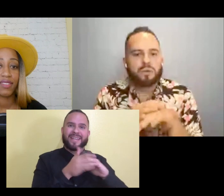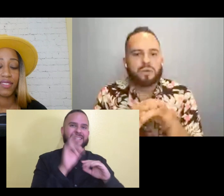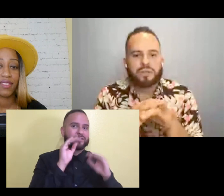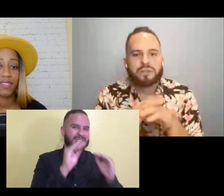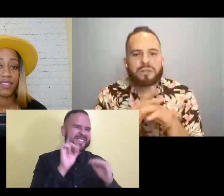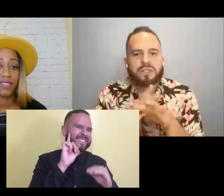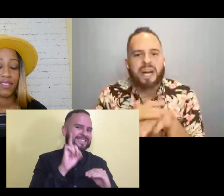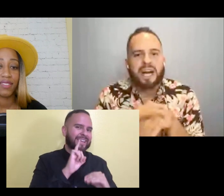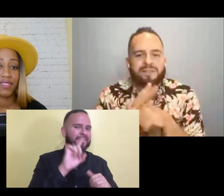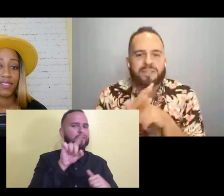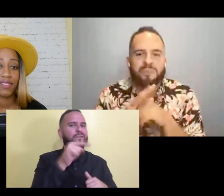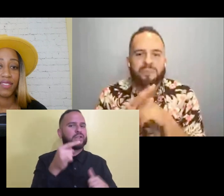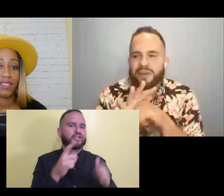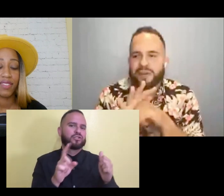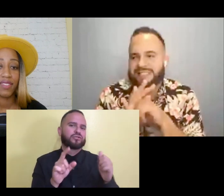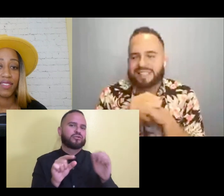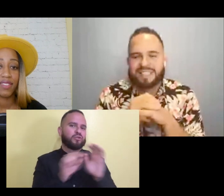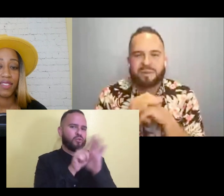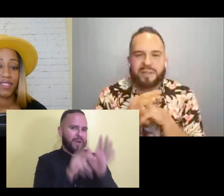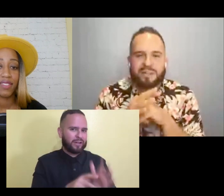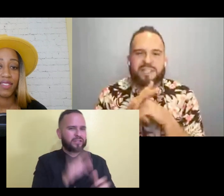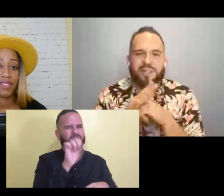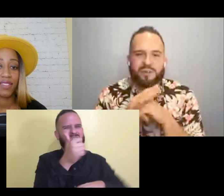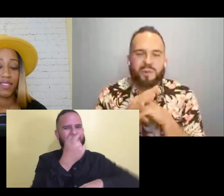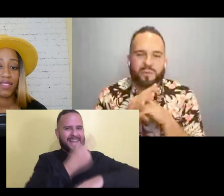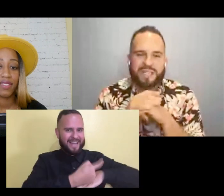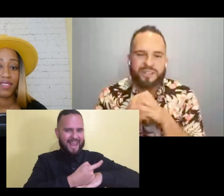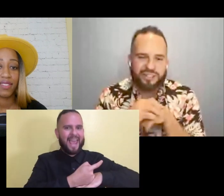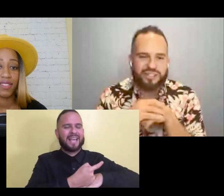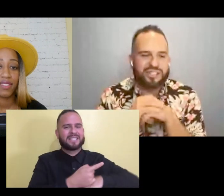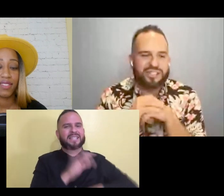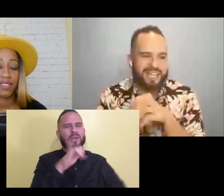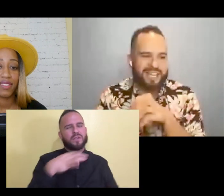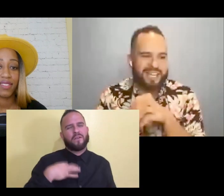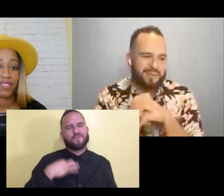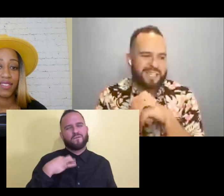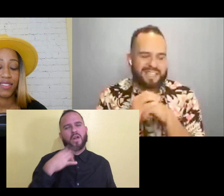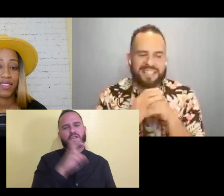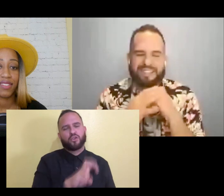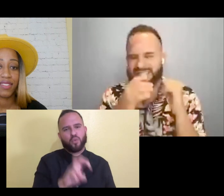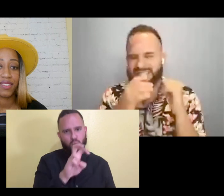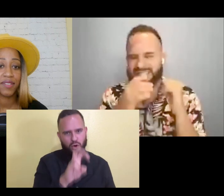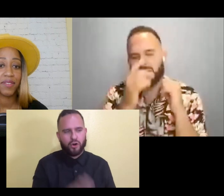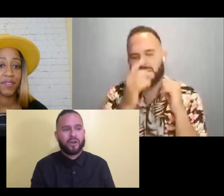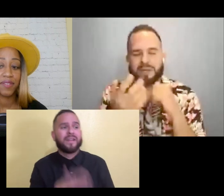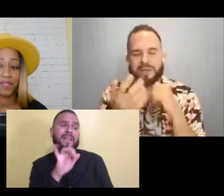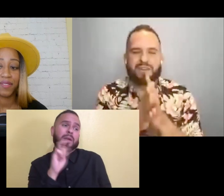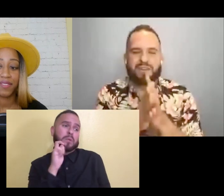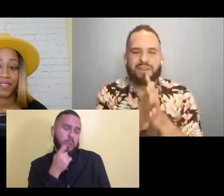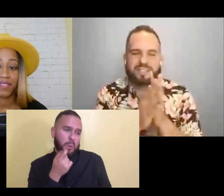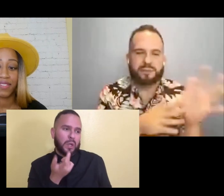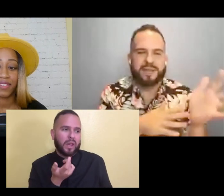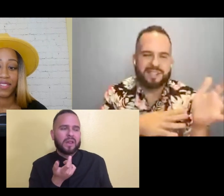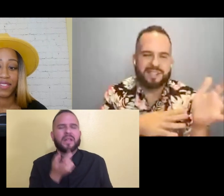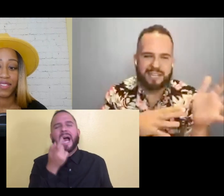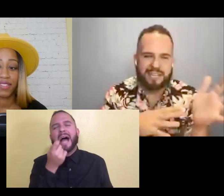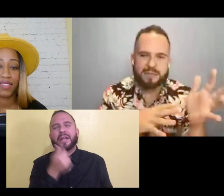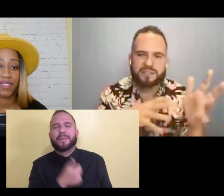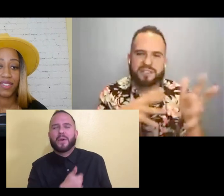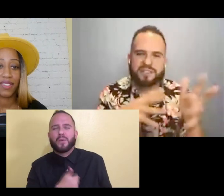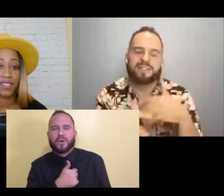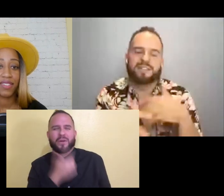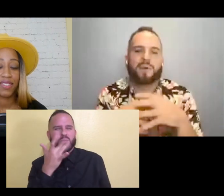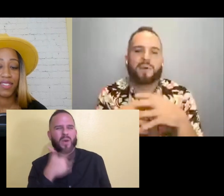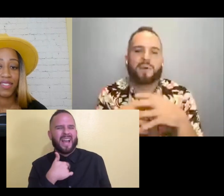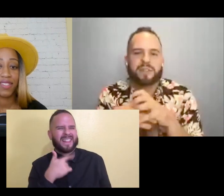was cool too. I have some regrets. We could have done a little more research. We went in there and, like, for example, we could have learned Jamaican Sign Language